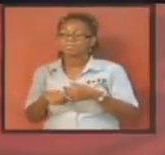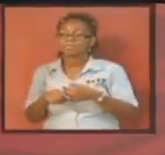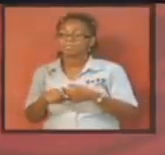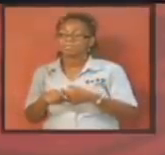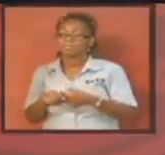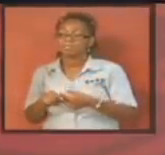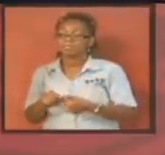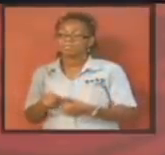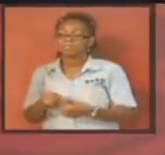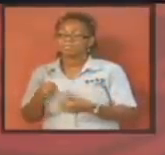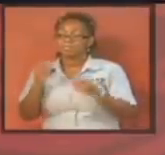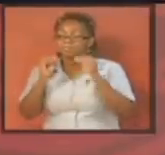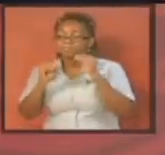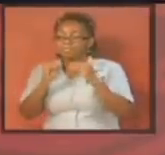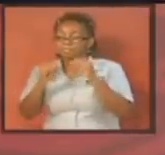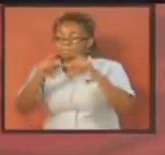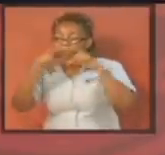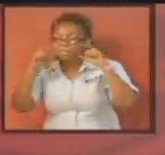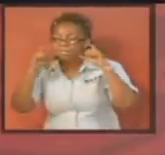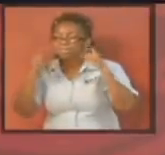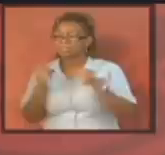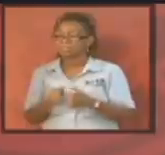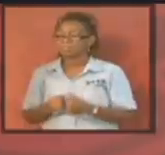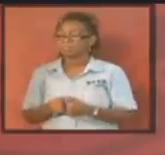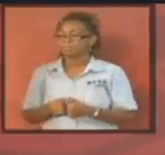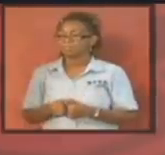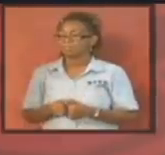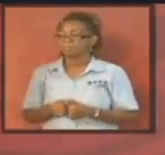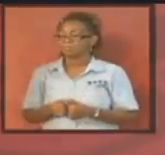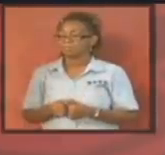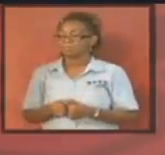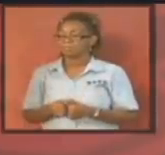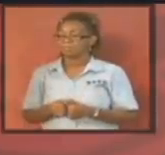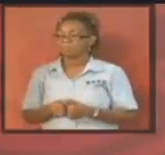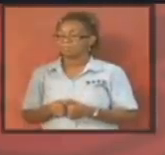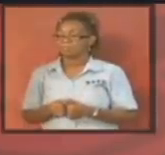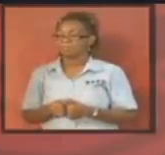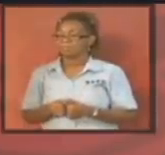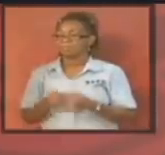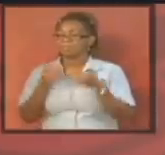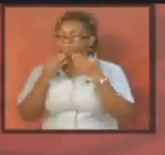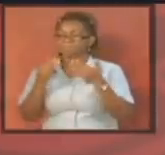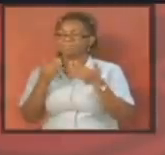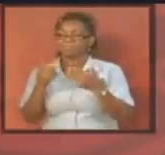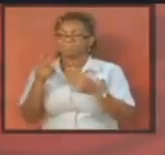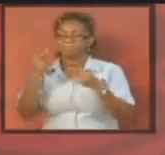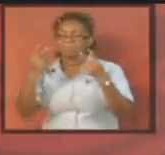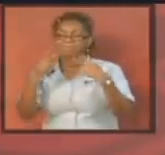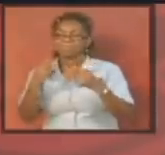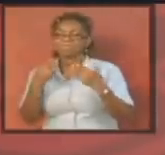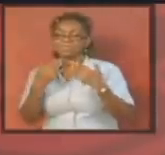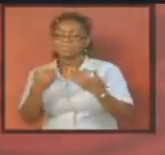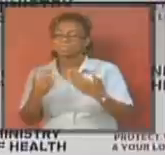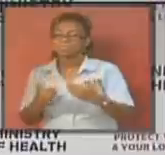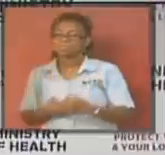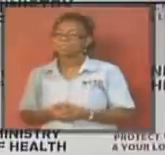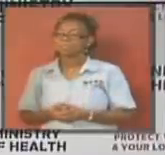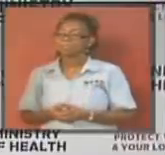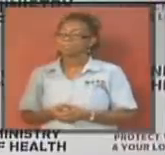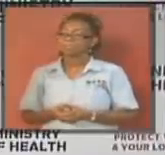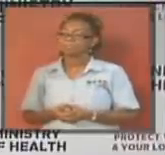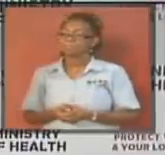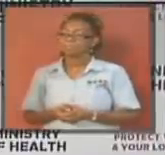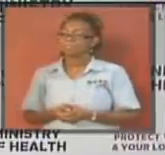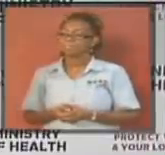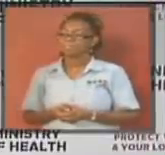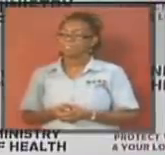to touch the front of your mask while wearing it. So we do thank you for your comment and observation, Mr. Cummings. Thank you. Thank you very much,